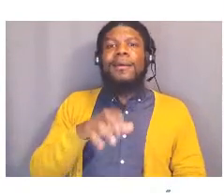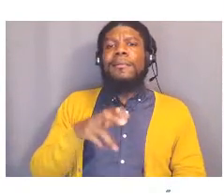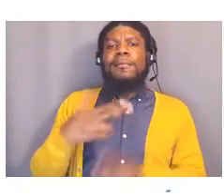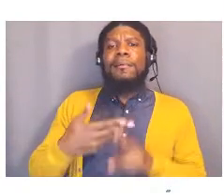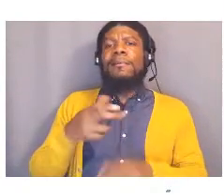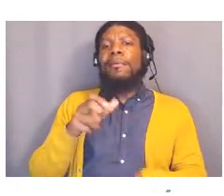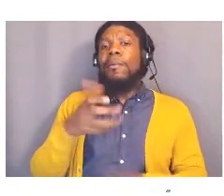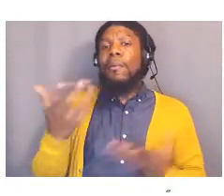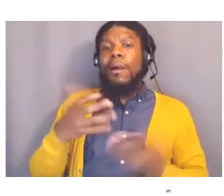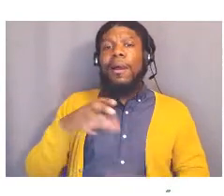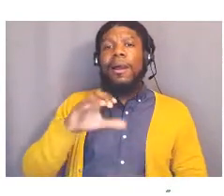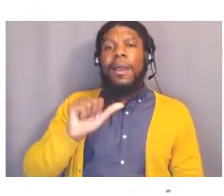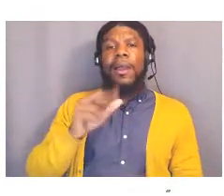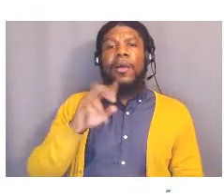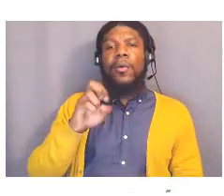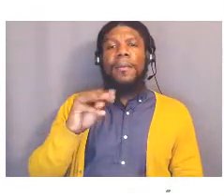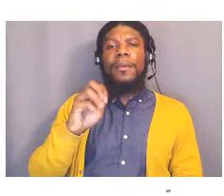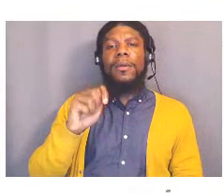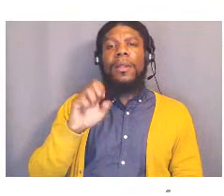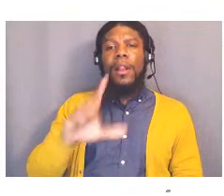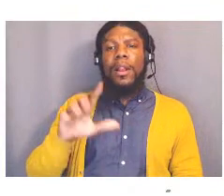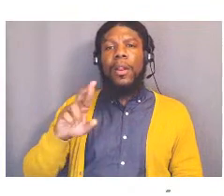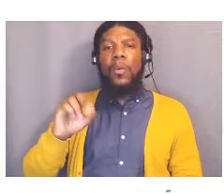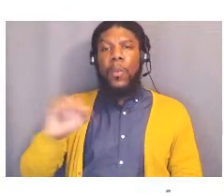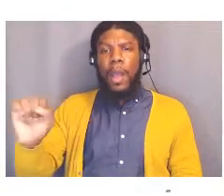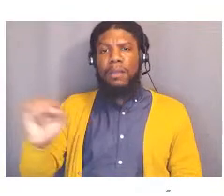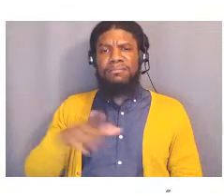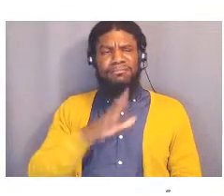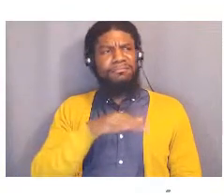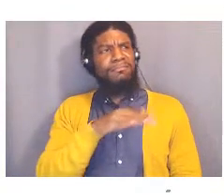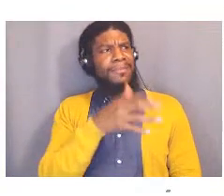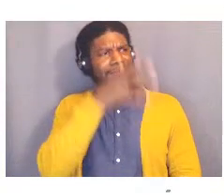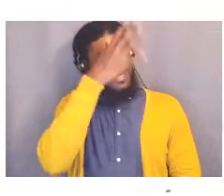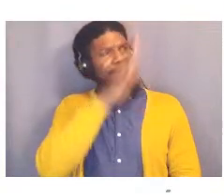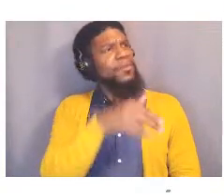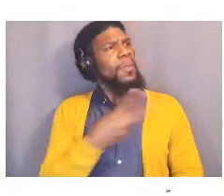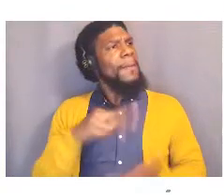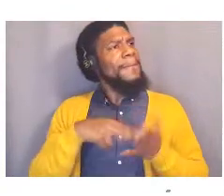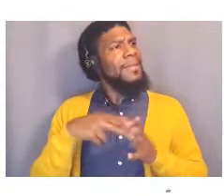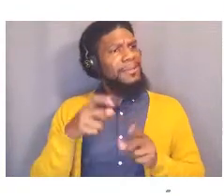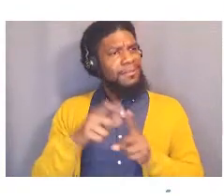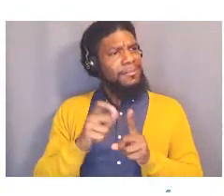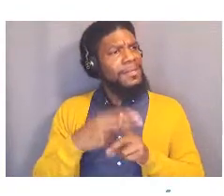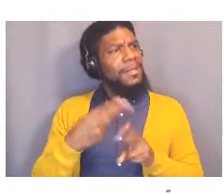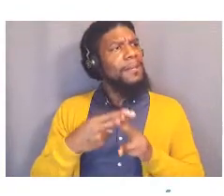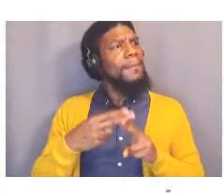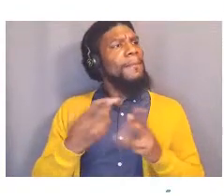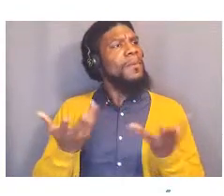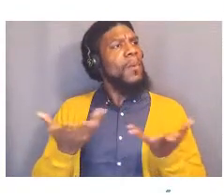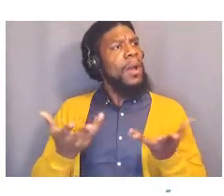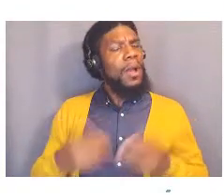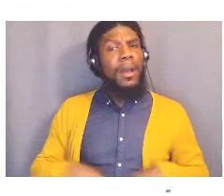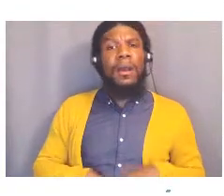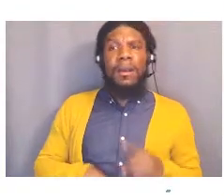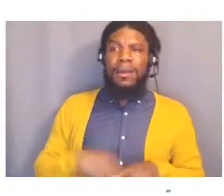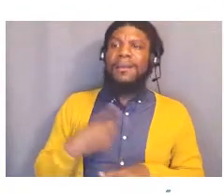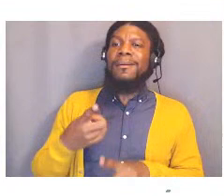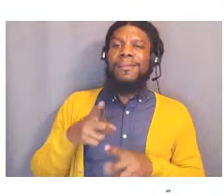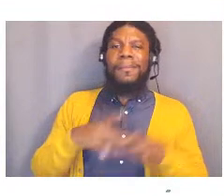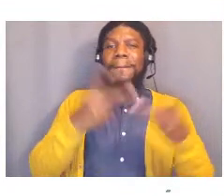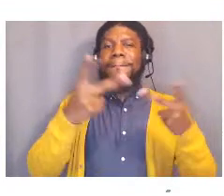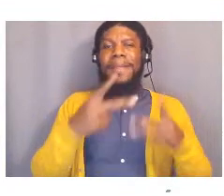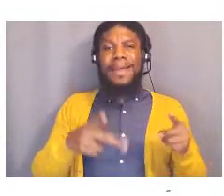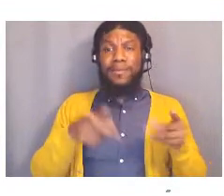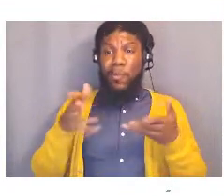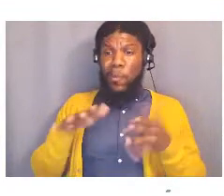Ross. I say, Daddy, what Araminta mean? He said, Araminta is a name that come from a place across the big water. It